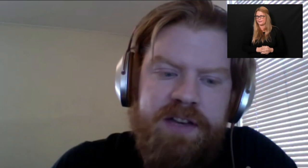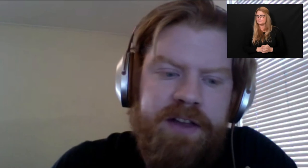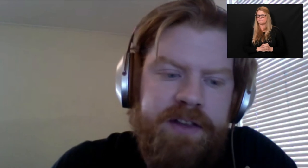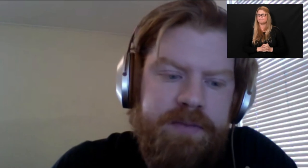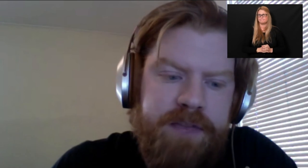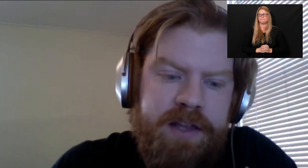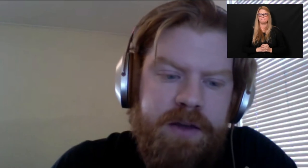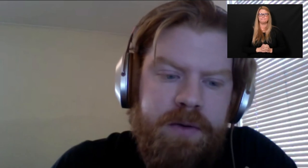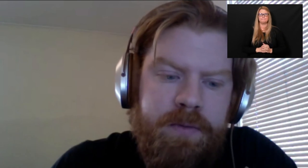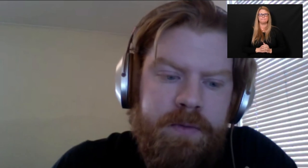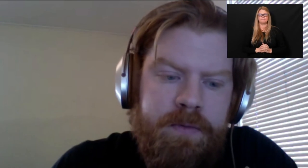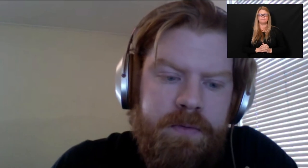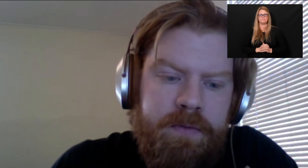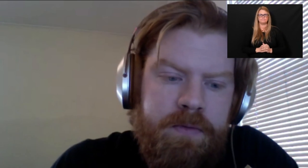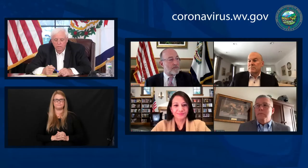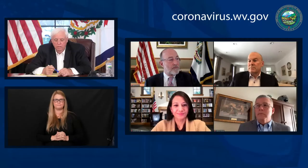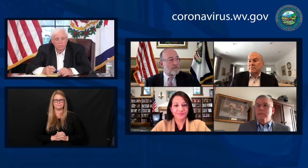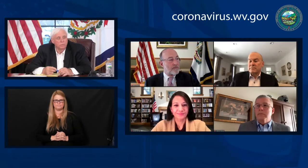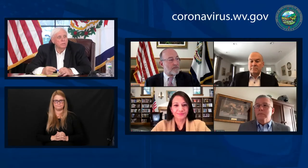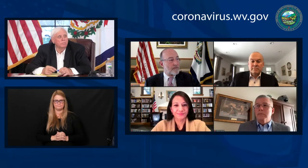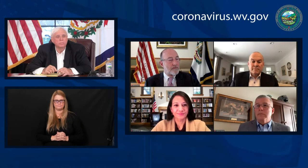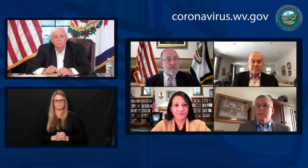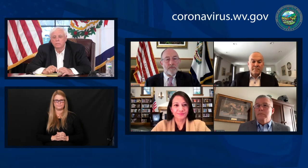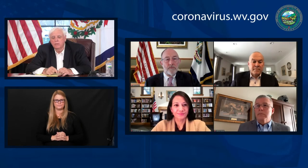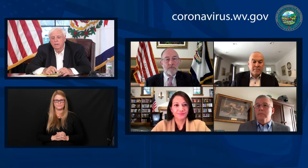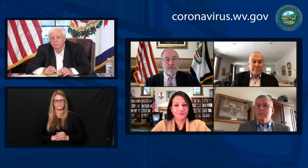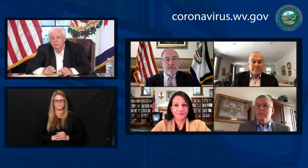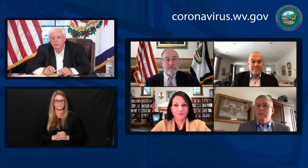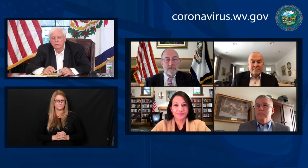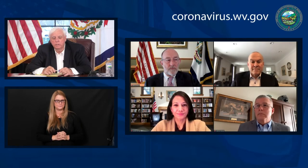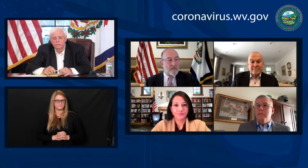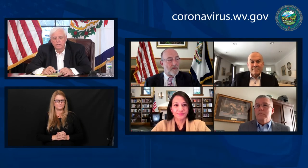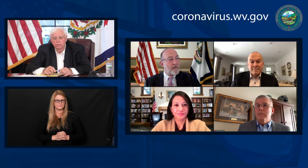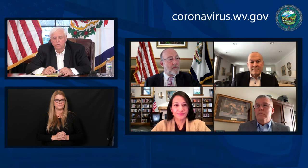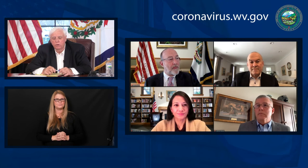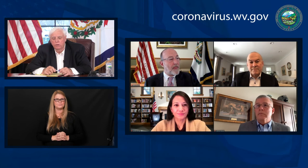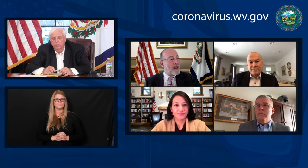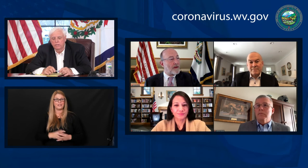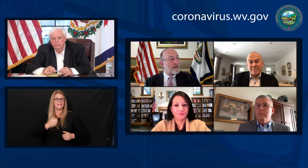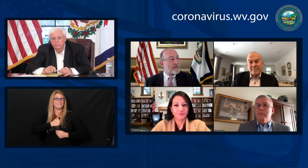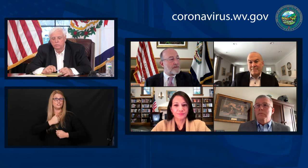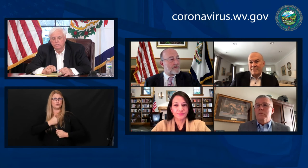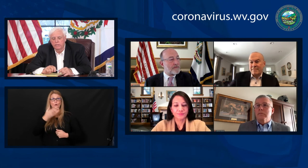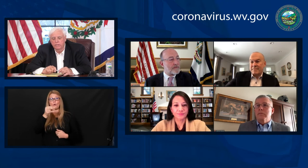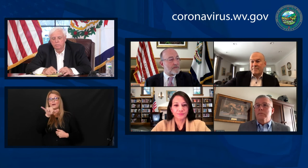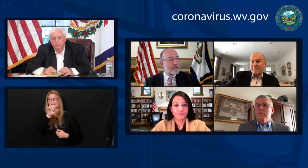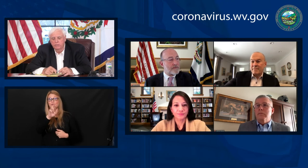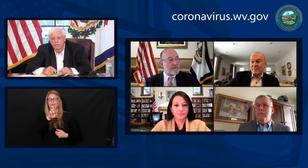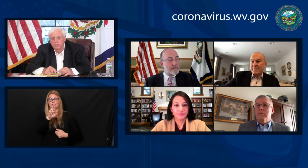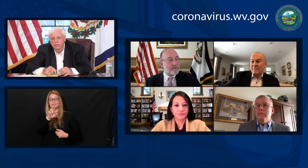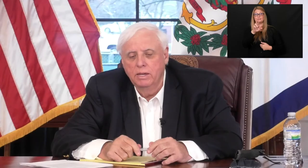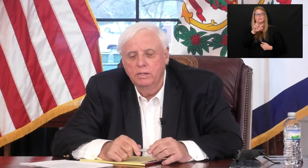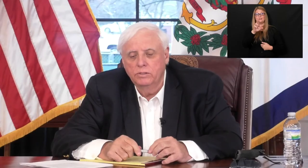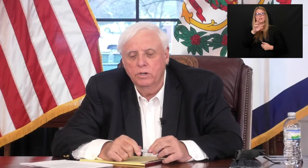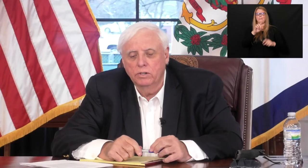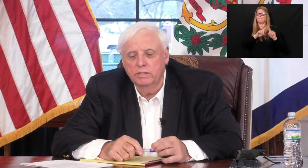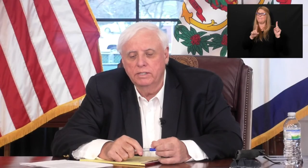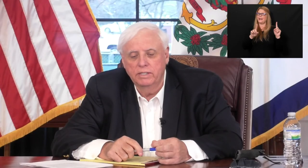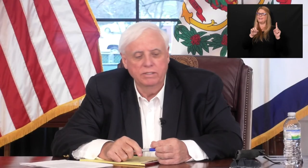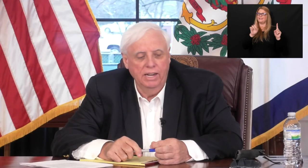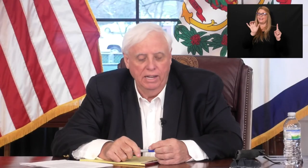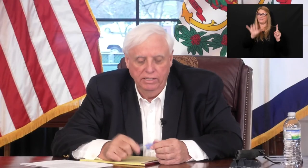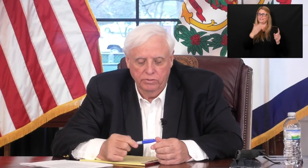seeing lately? Thank you. Well, I'm going to go to General Hoyer and Clay in just one second, but Charles,